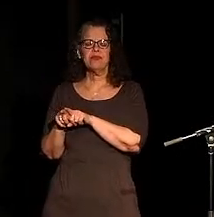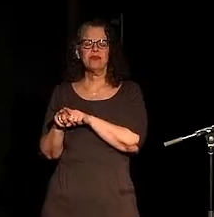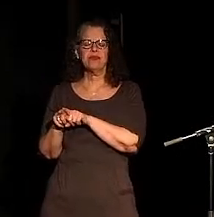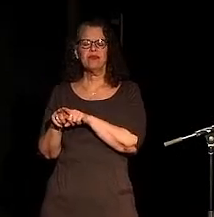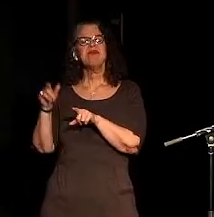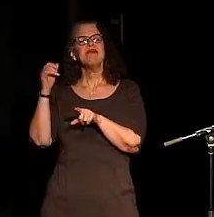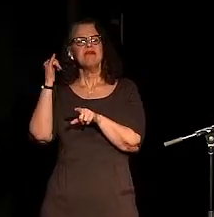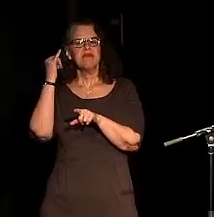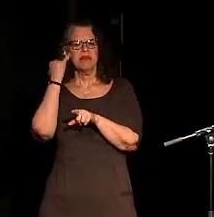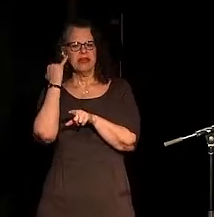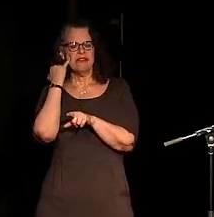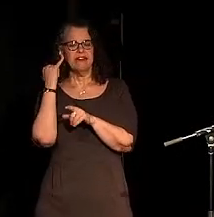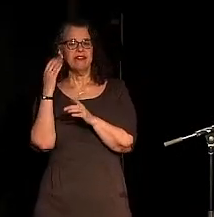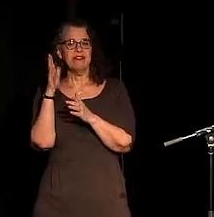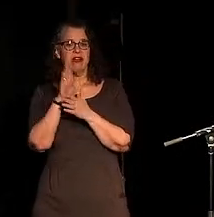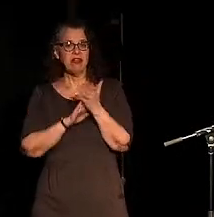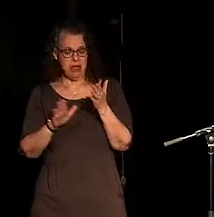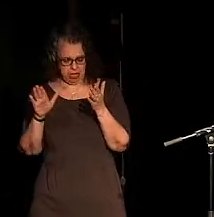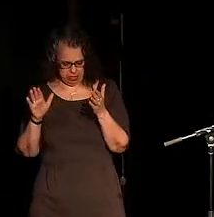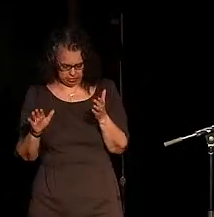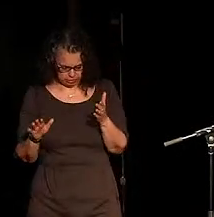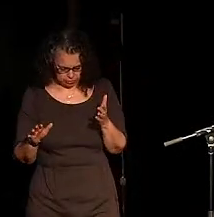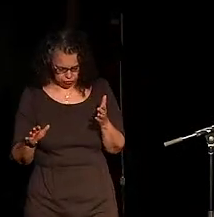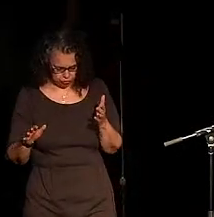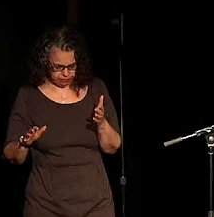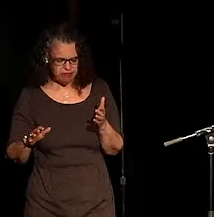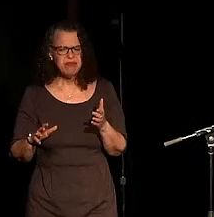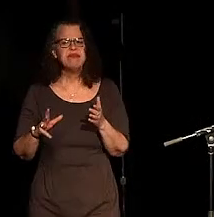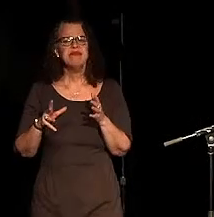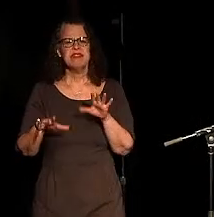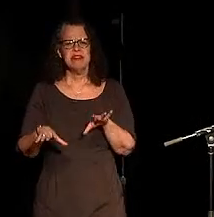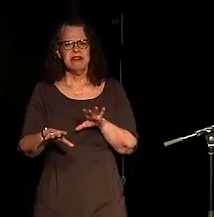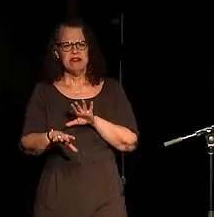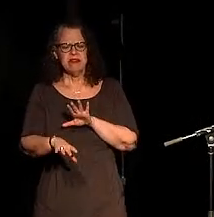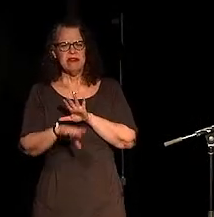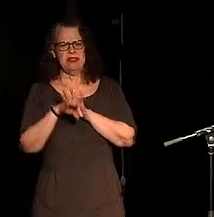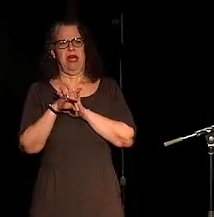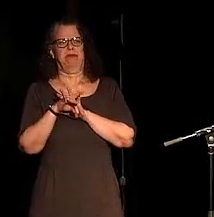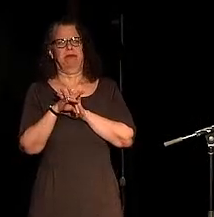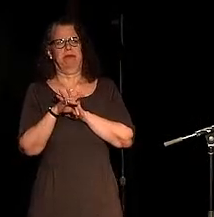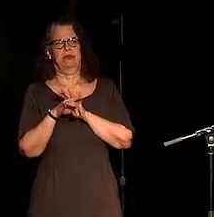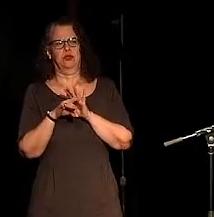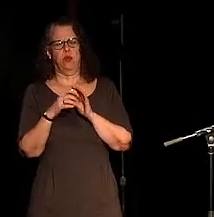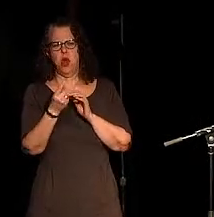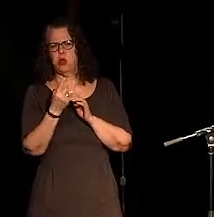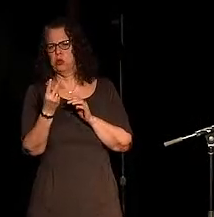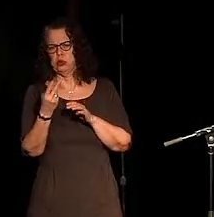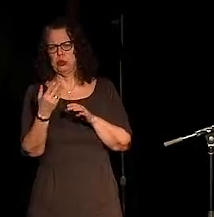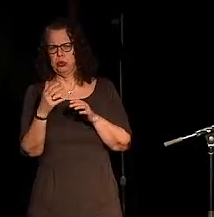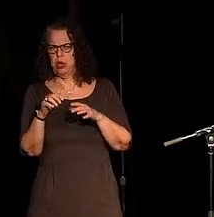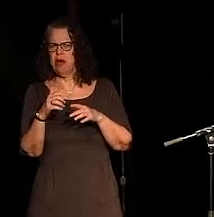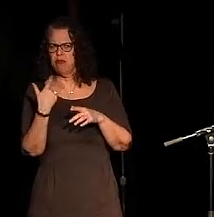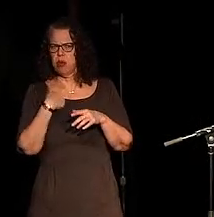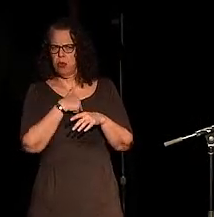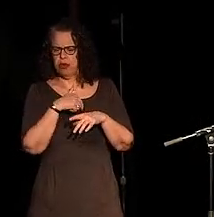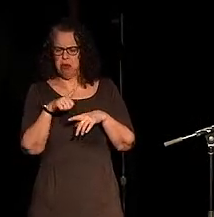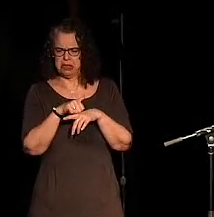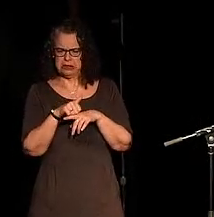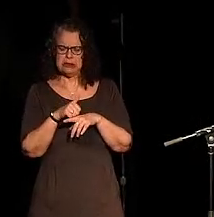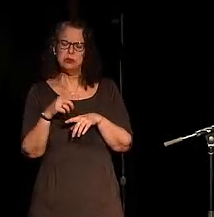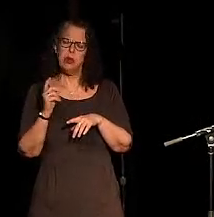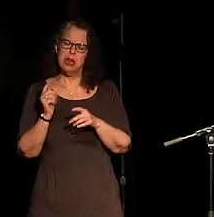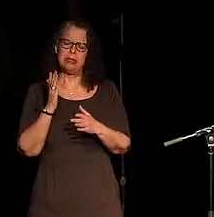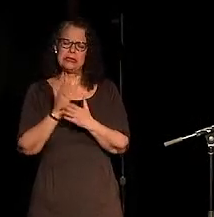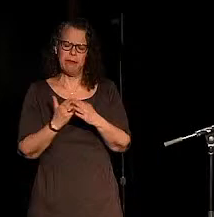even if the college adapts just one or two of these practices, we think it'll make significant improvements. But if we follow this